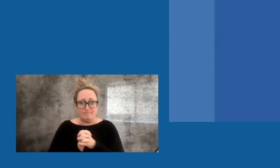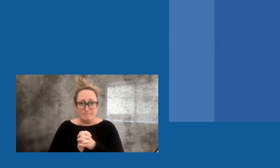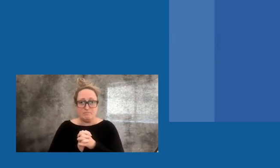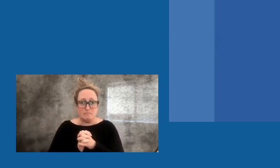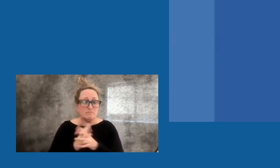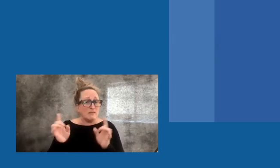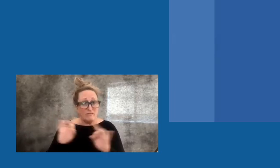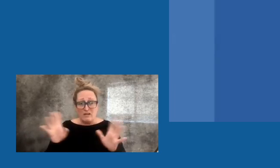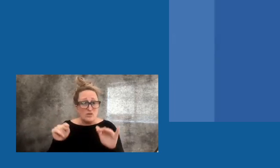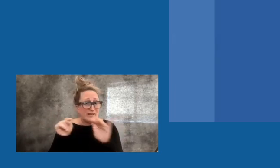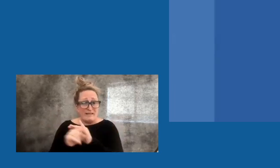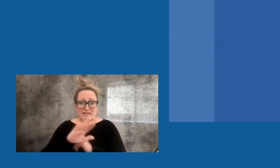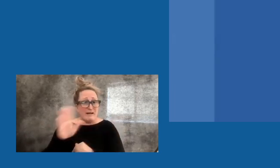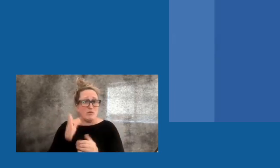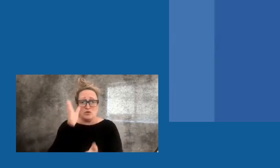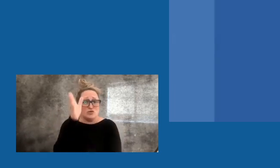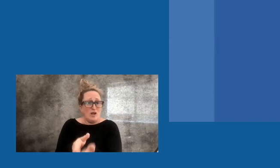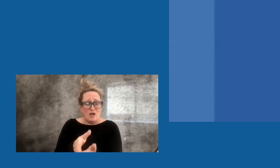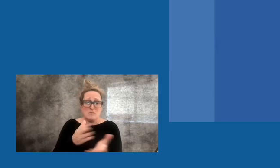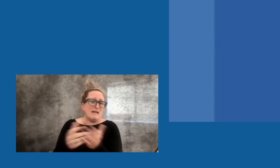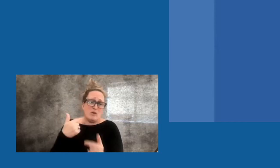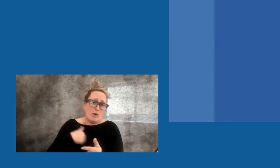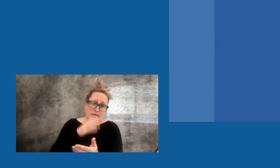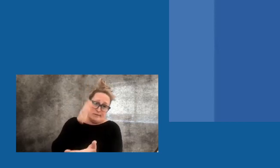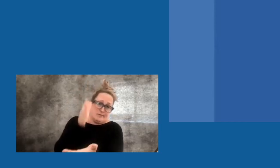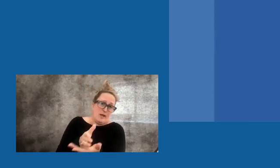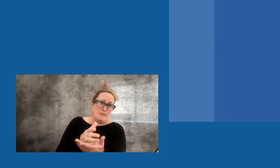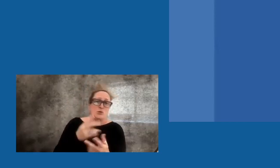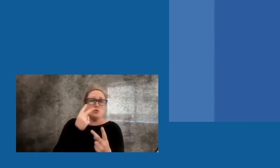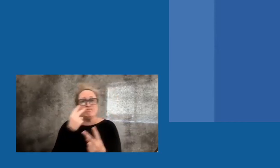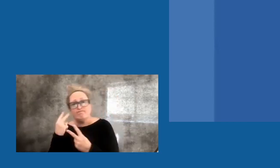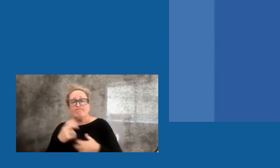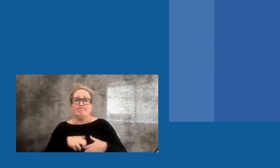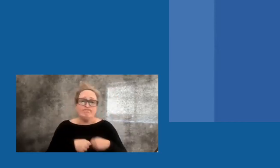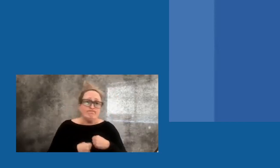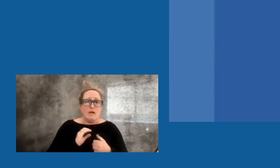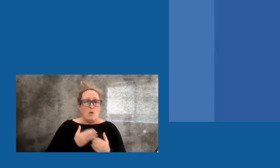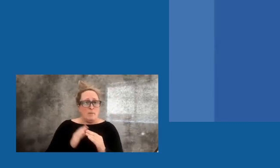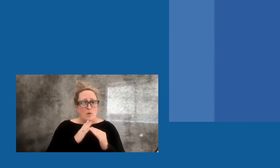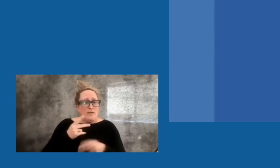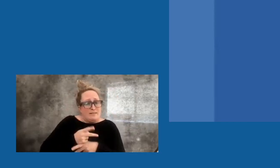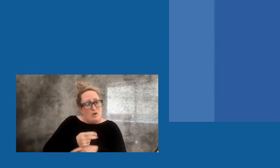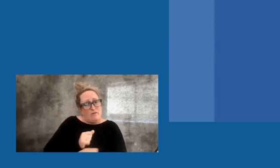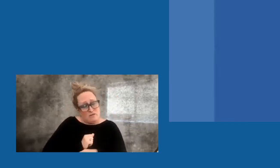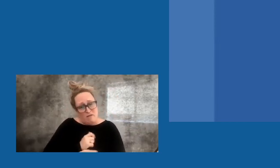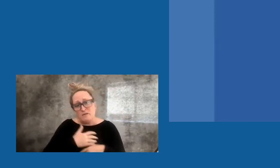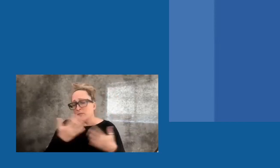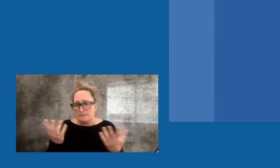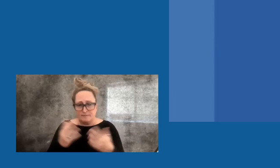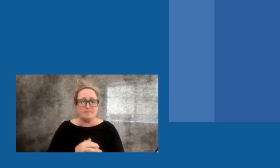the violence and killings never takes a break, even when we take a break to stop to mourn and remember our community and take care of our own.